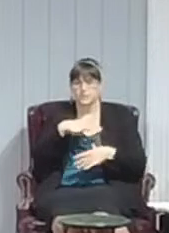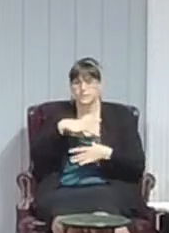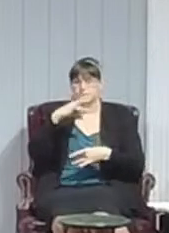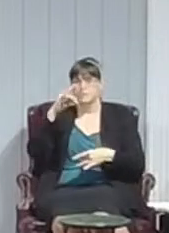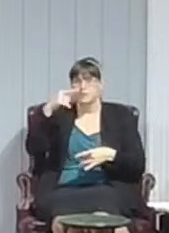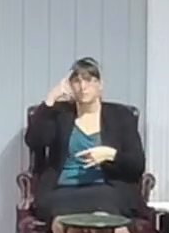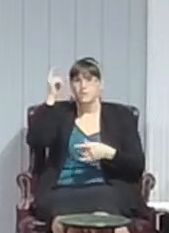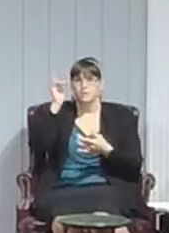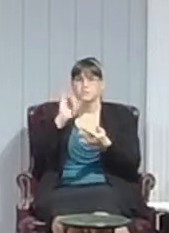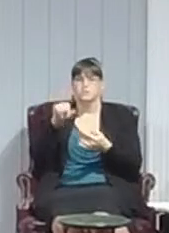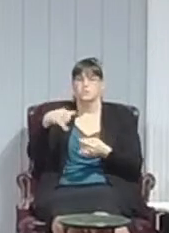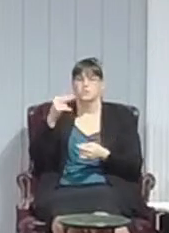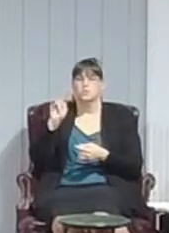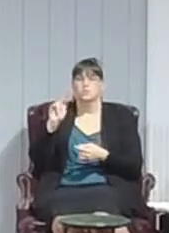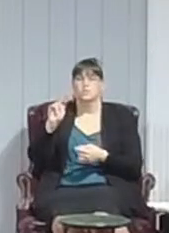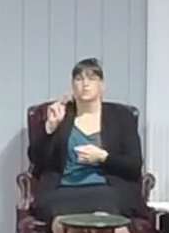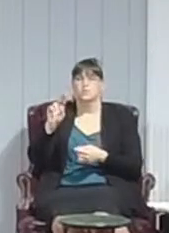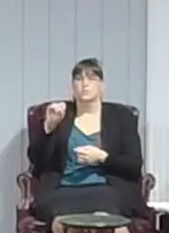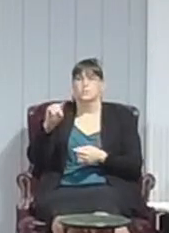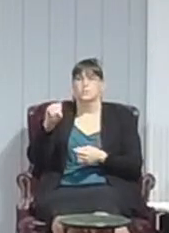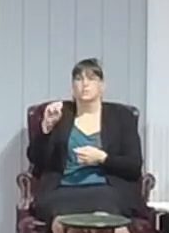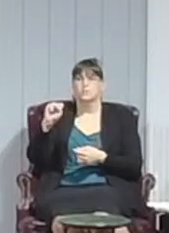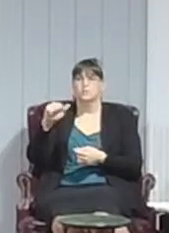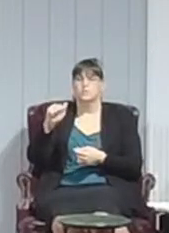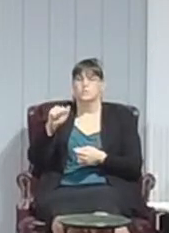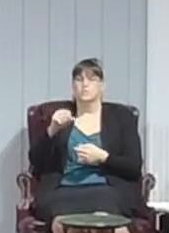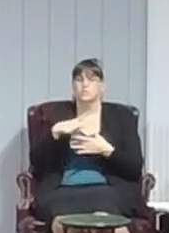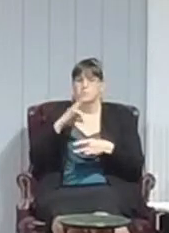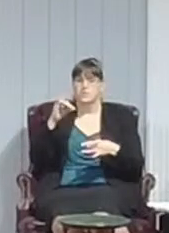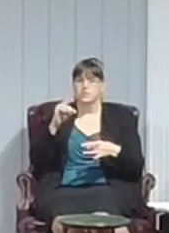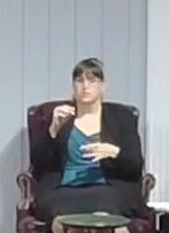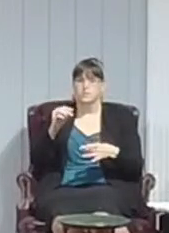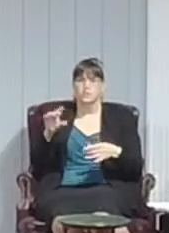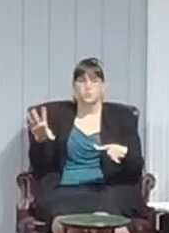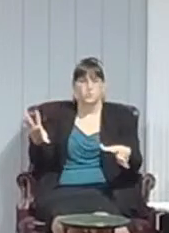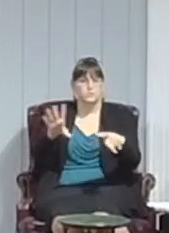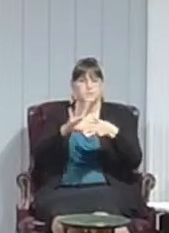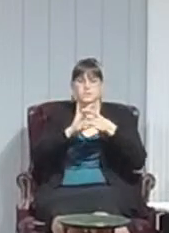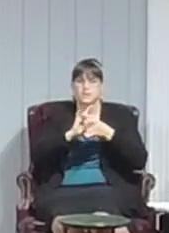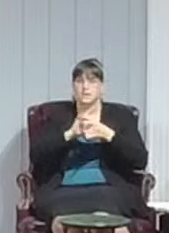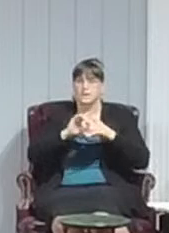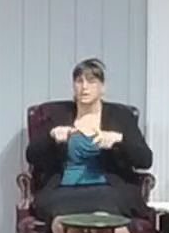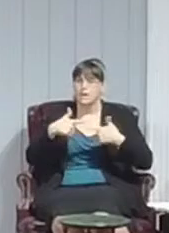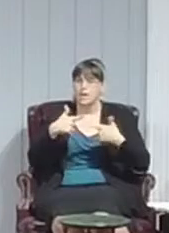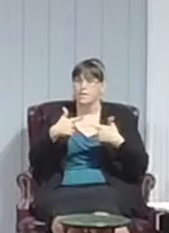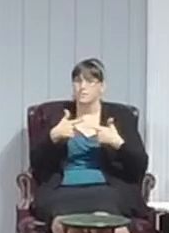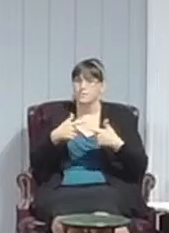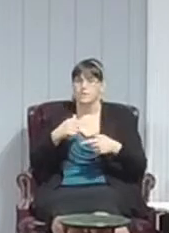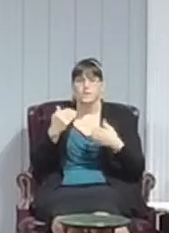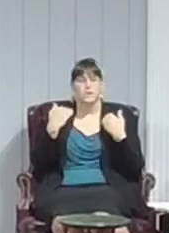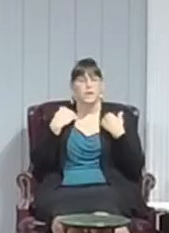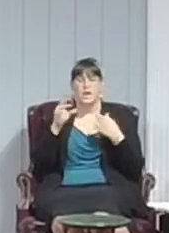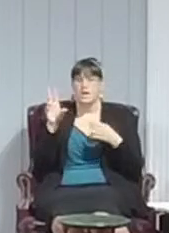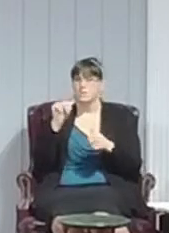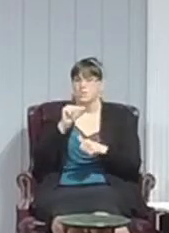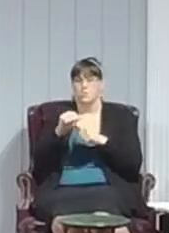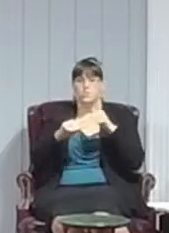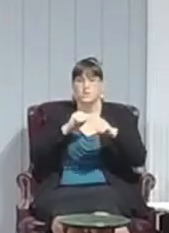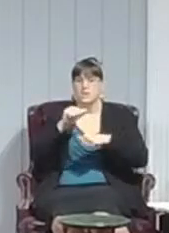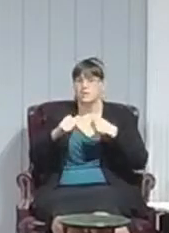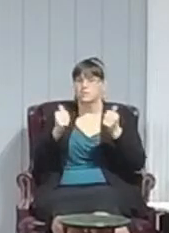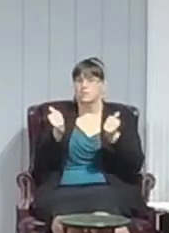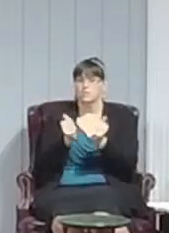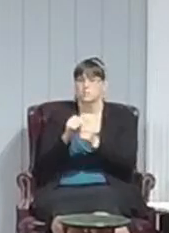because Judas's spirit was not alive. He didn't have a relationship with God. That's what's troubling Jesus.